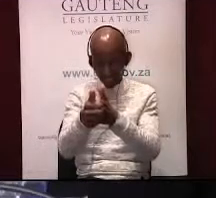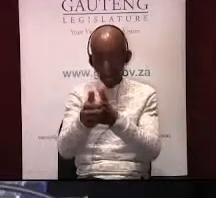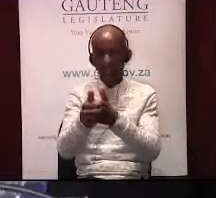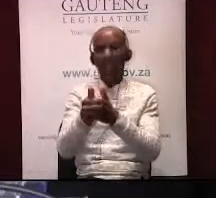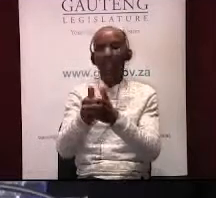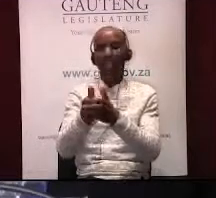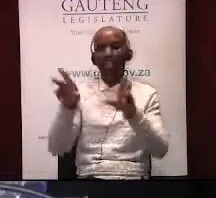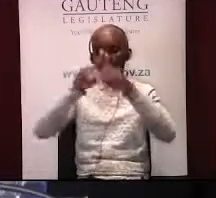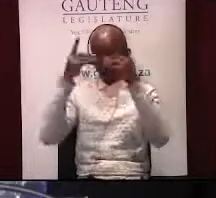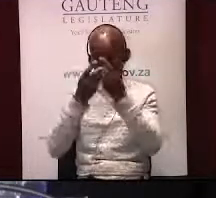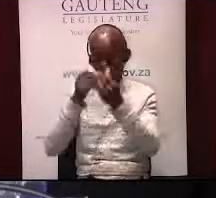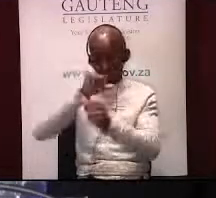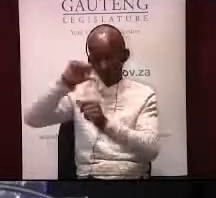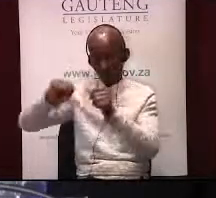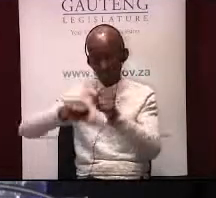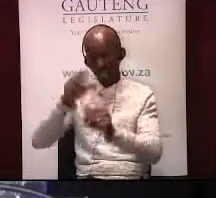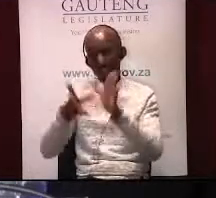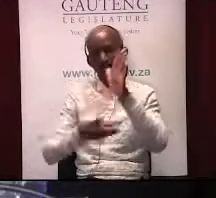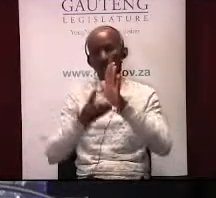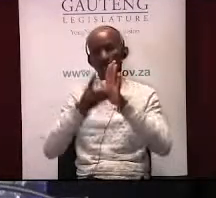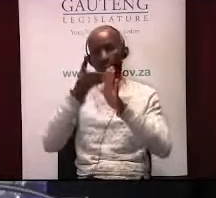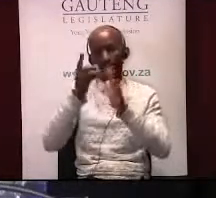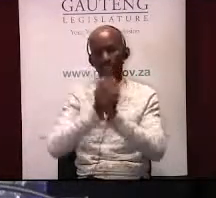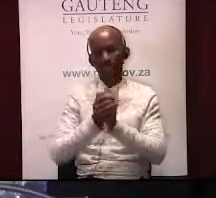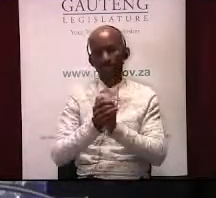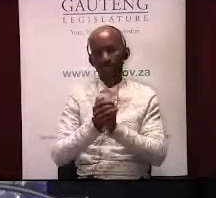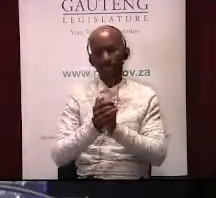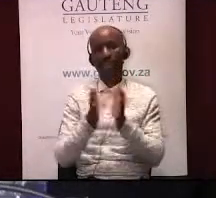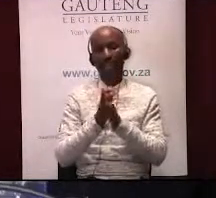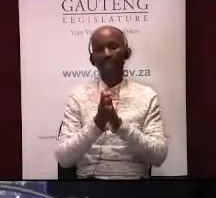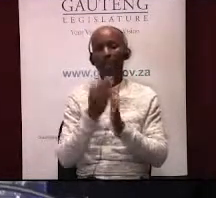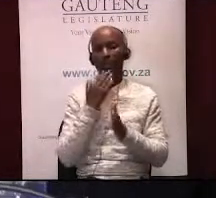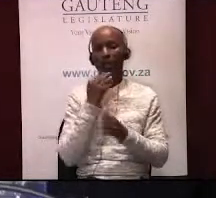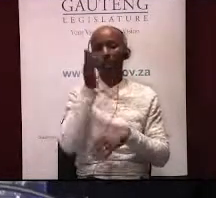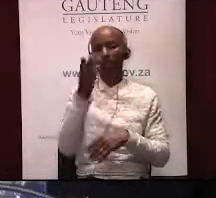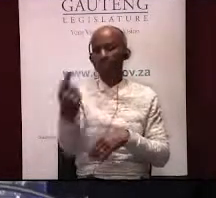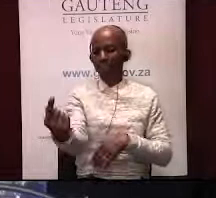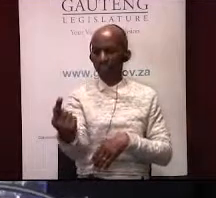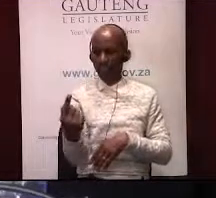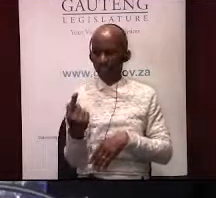Social Development, who is also still on the way,